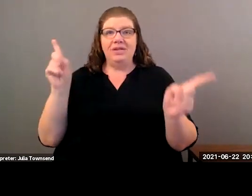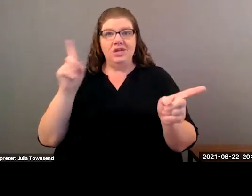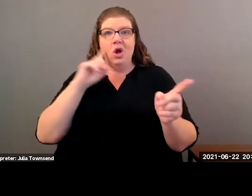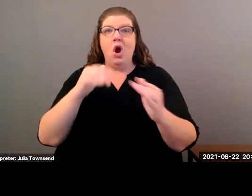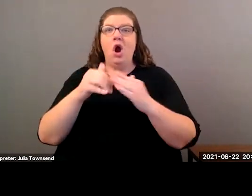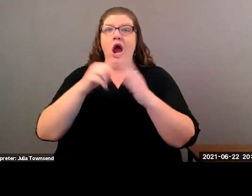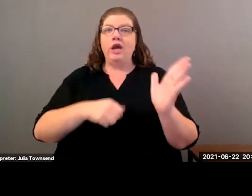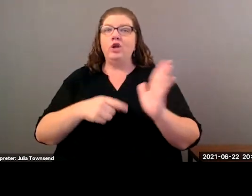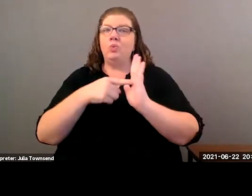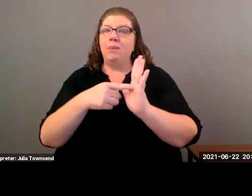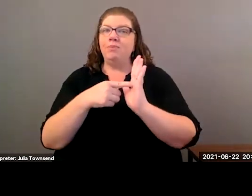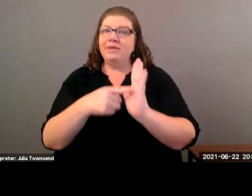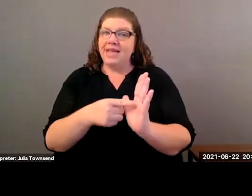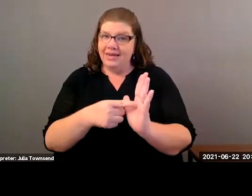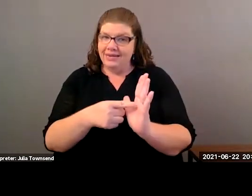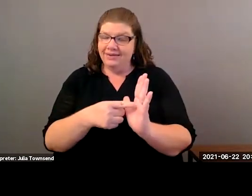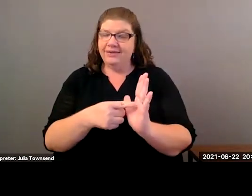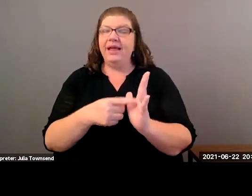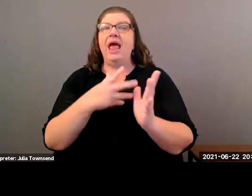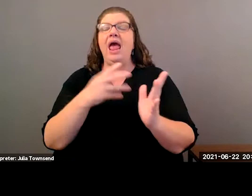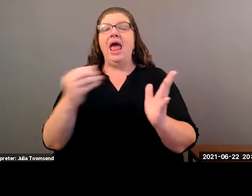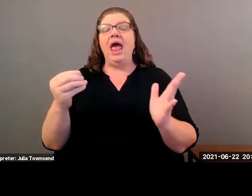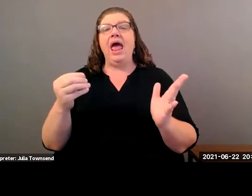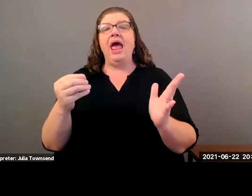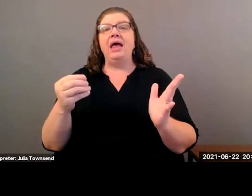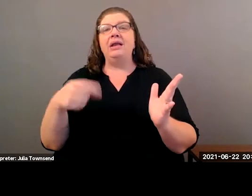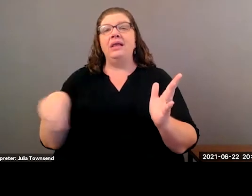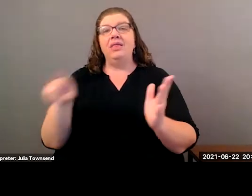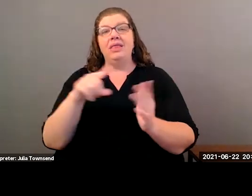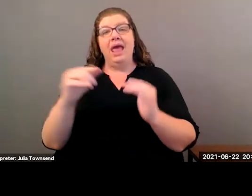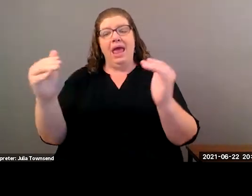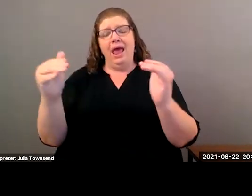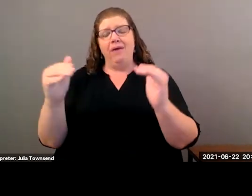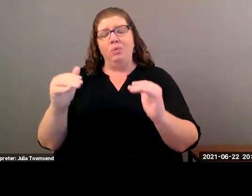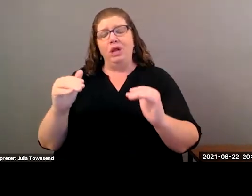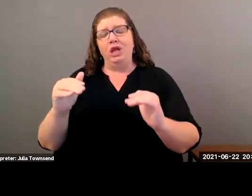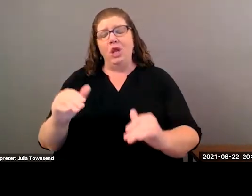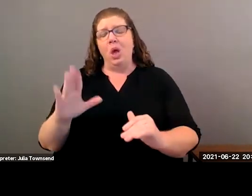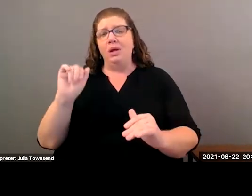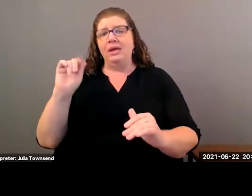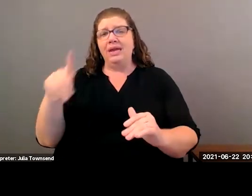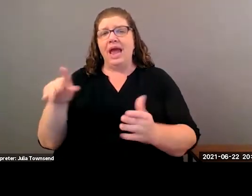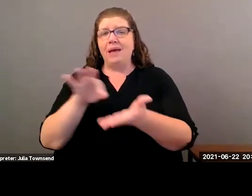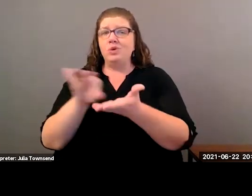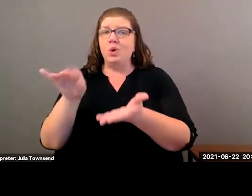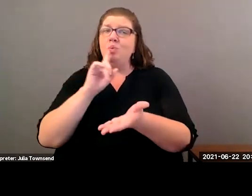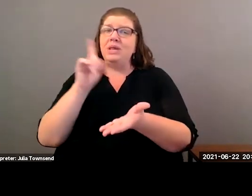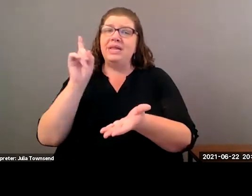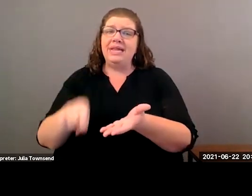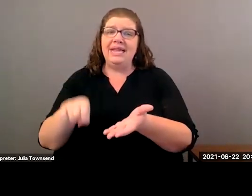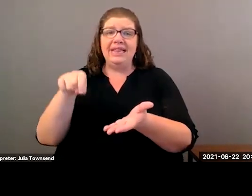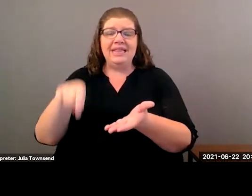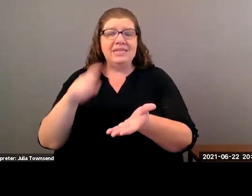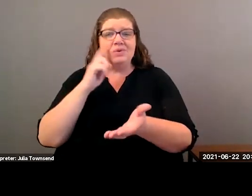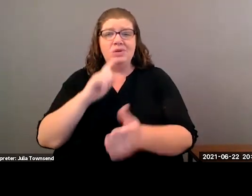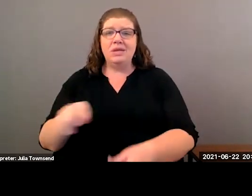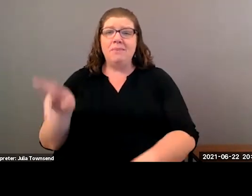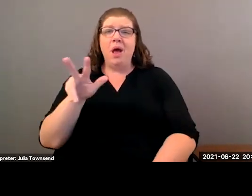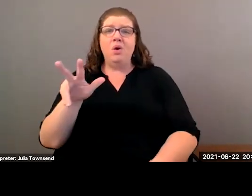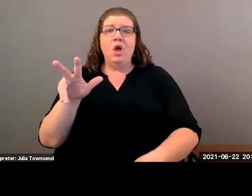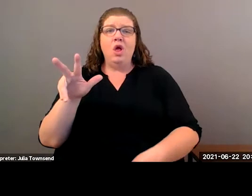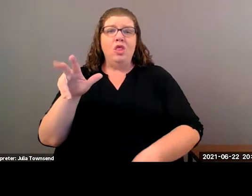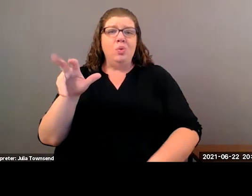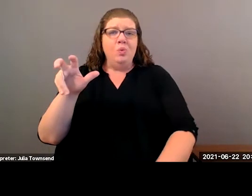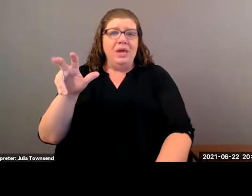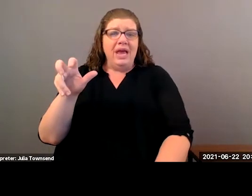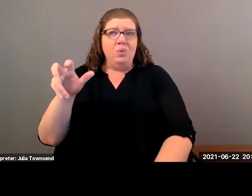underrepresented, and they have painfully low CAP scores, and they really need this. I think there's about 300 roughly, that number